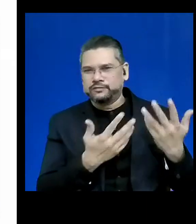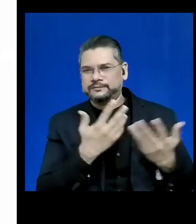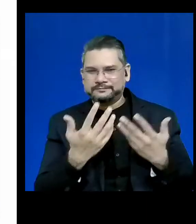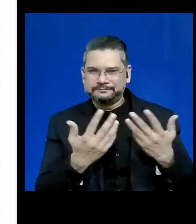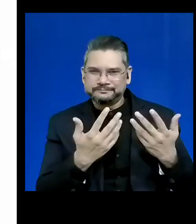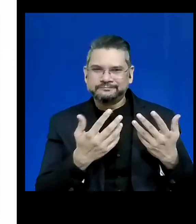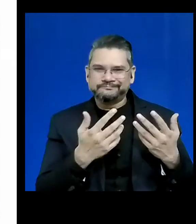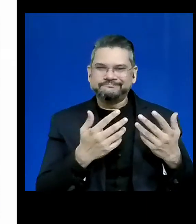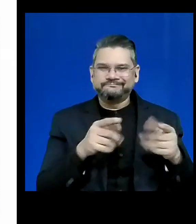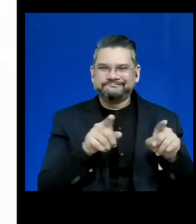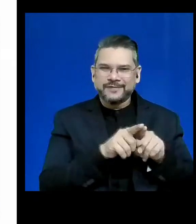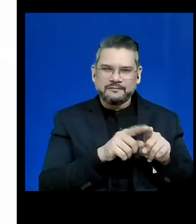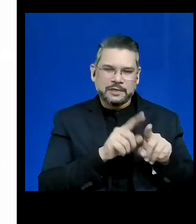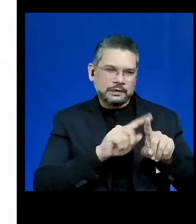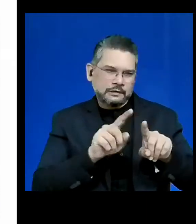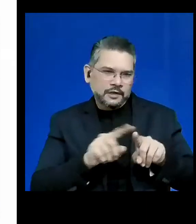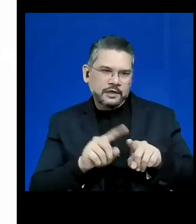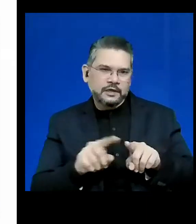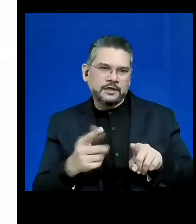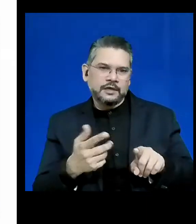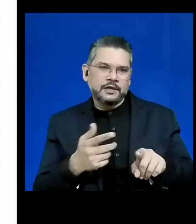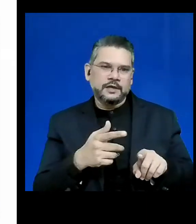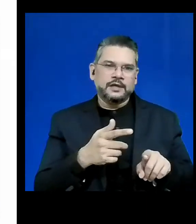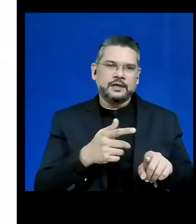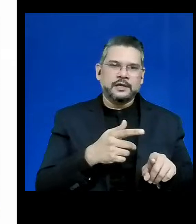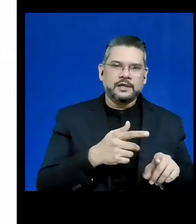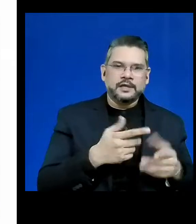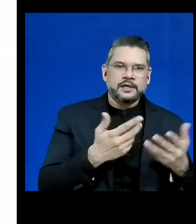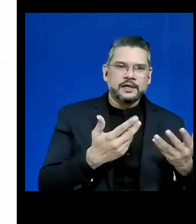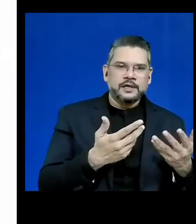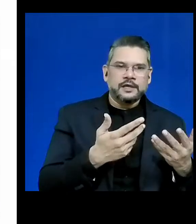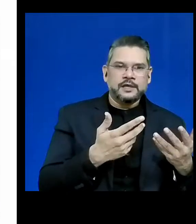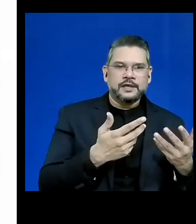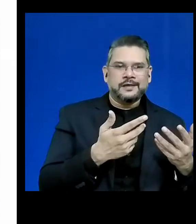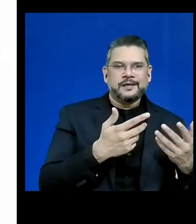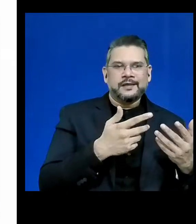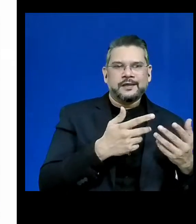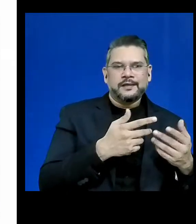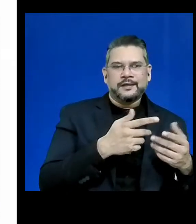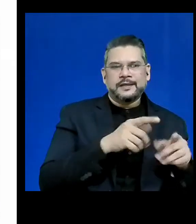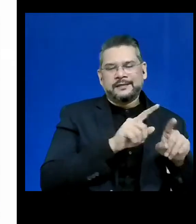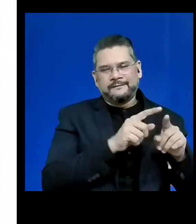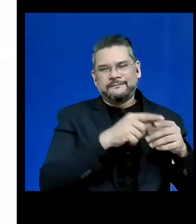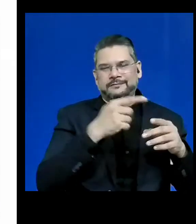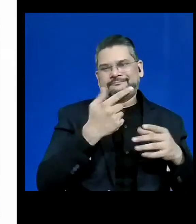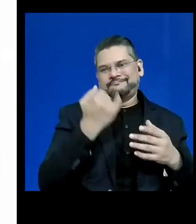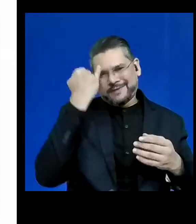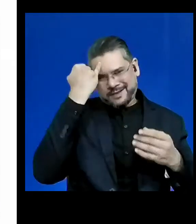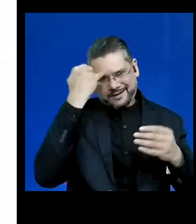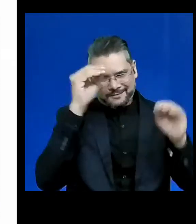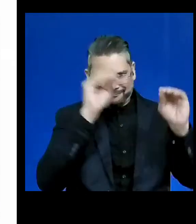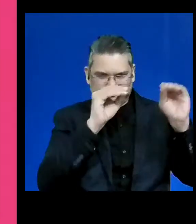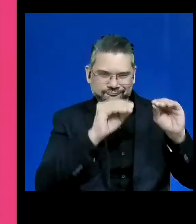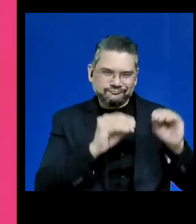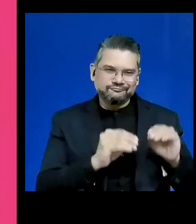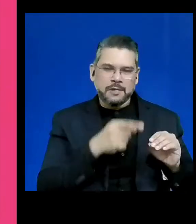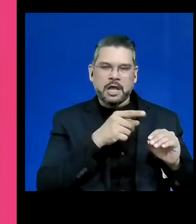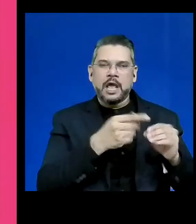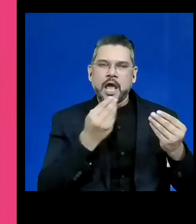advice and such that can really just help you and help make sure that your content is accessible to